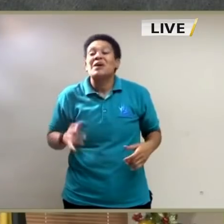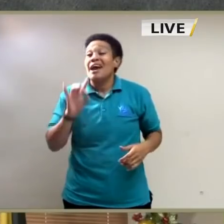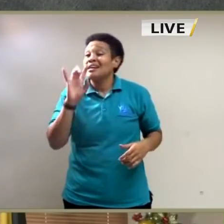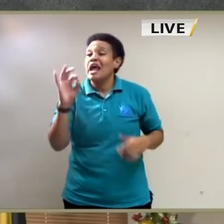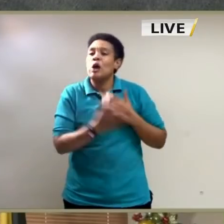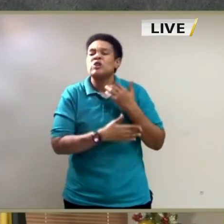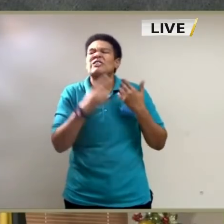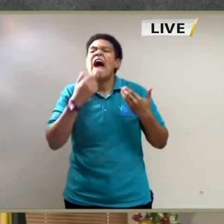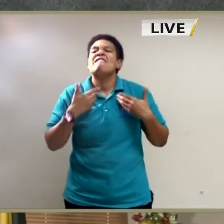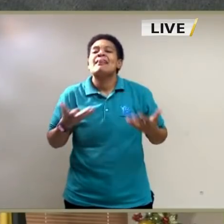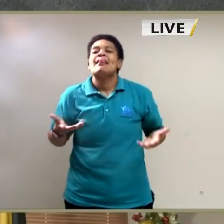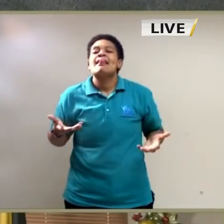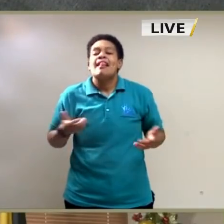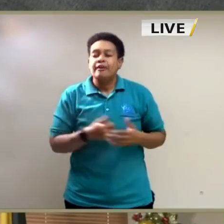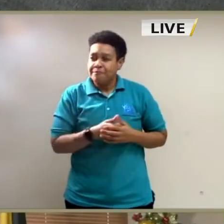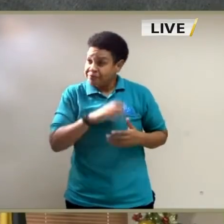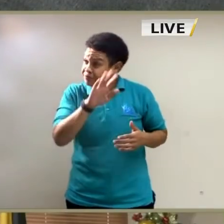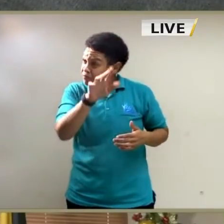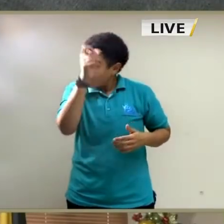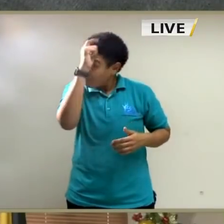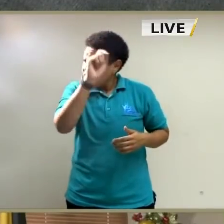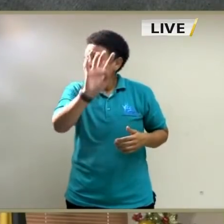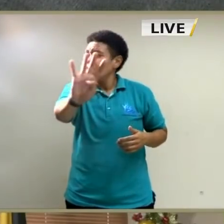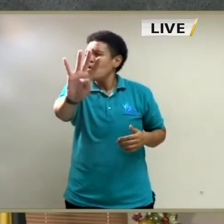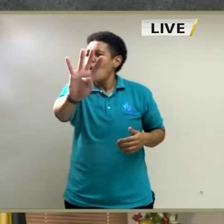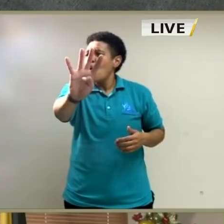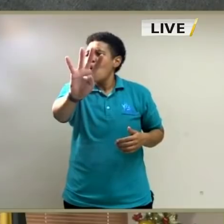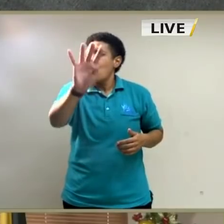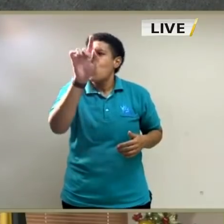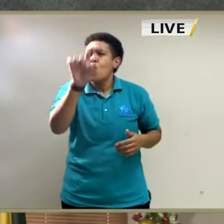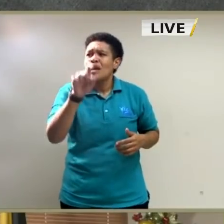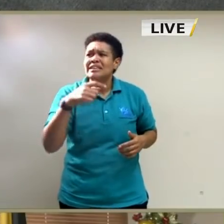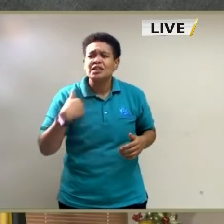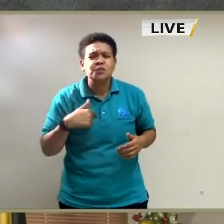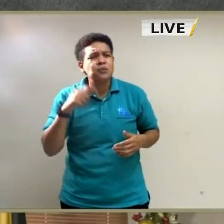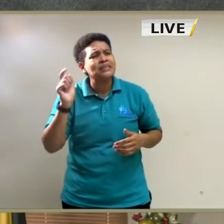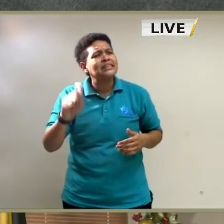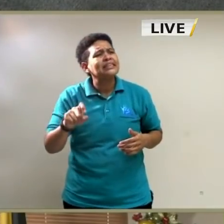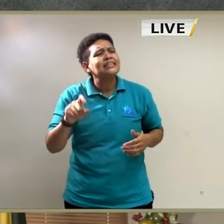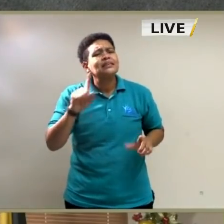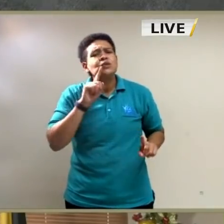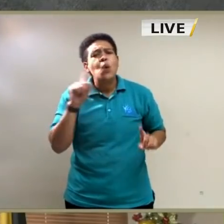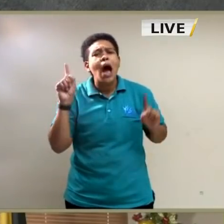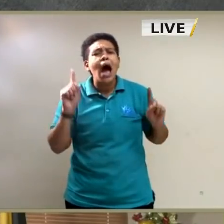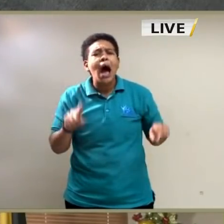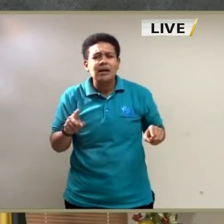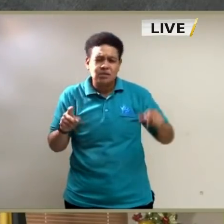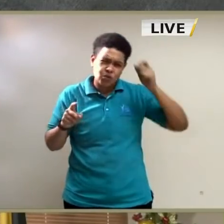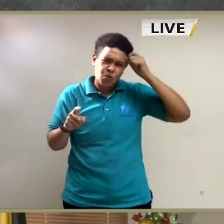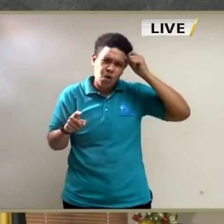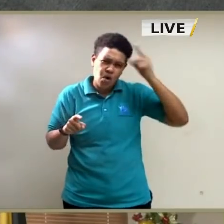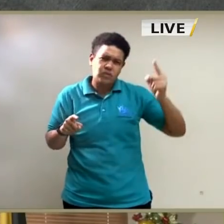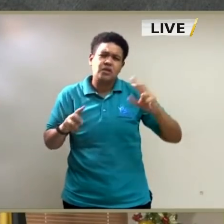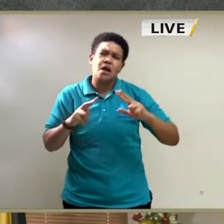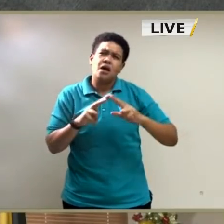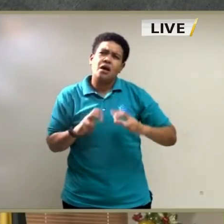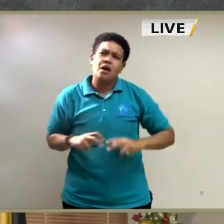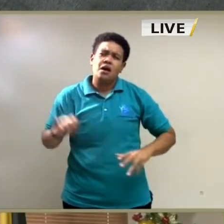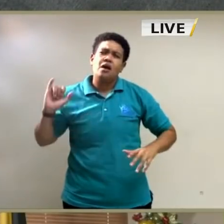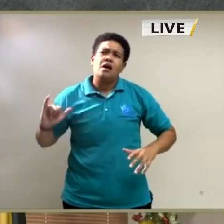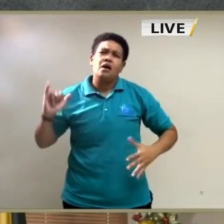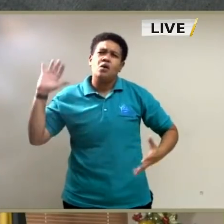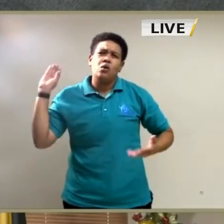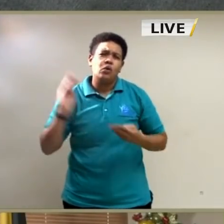So there are 4 questions that we need to answer to assess the overall